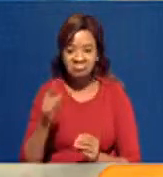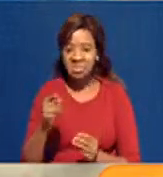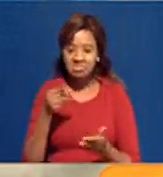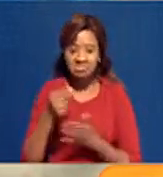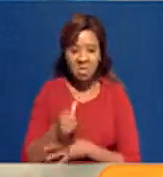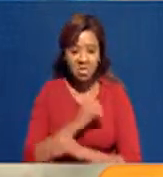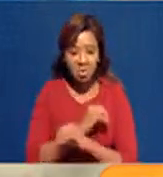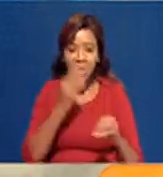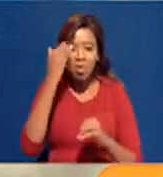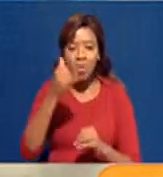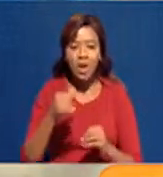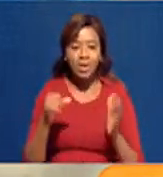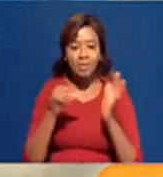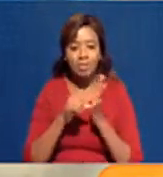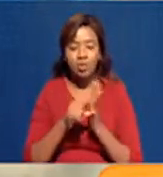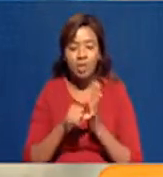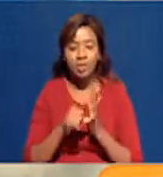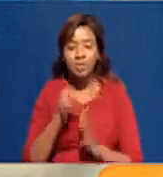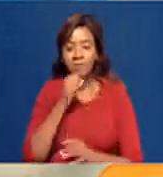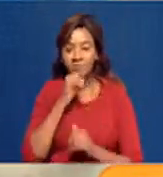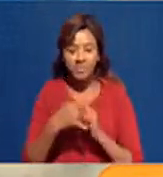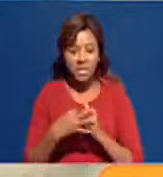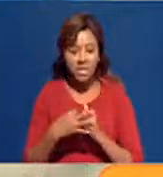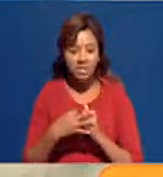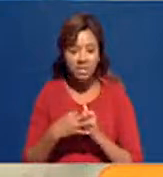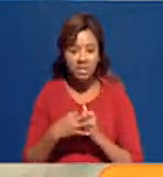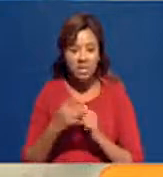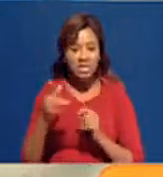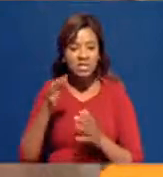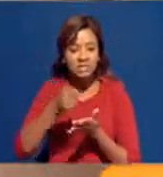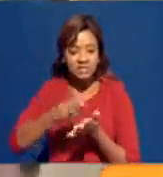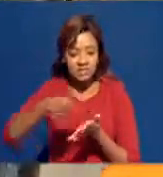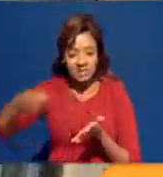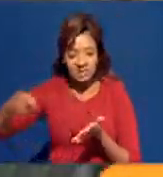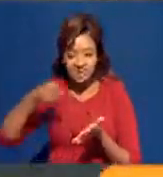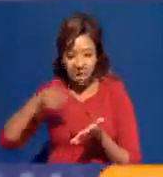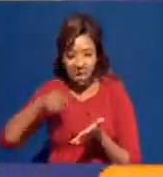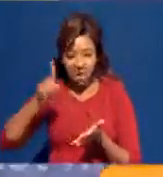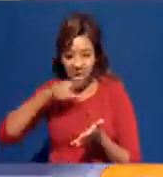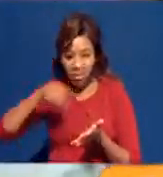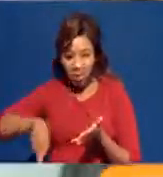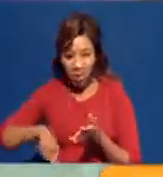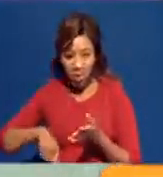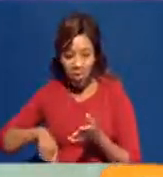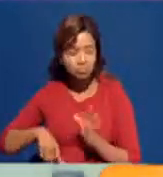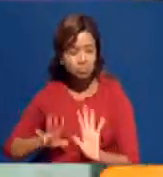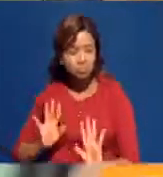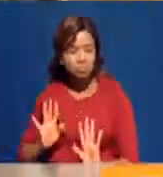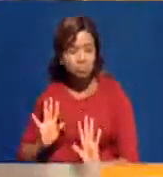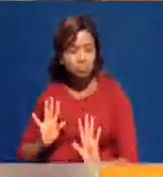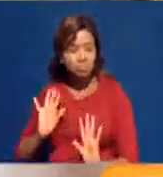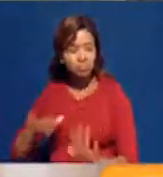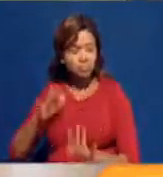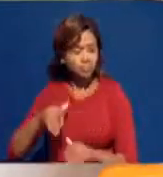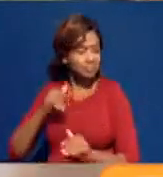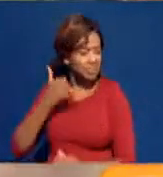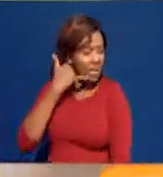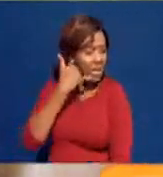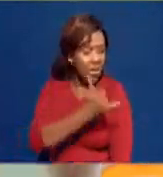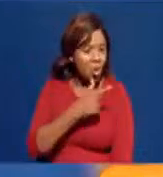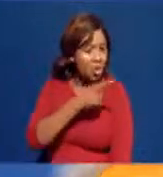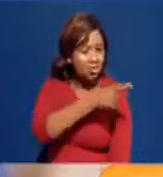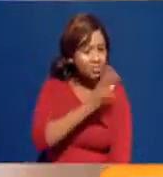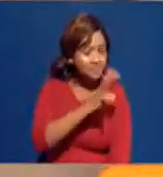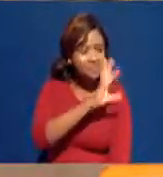unpaid. Reason 58. Sijui ni deferred signature. Immediately, Waithera contacted her